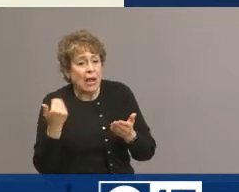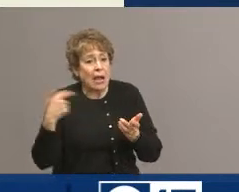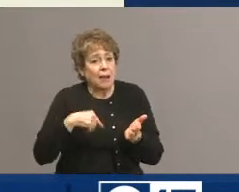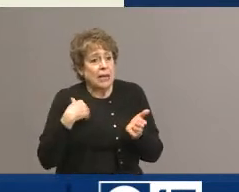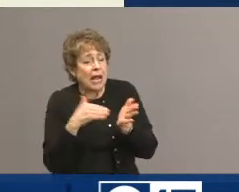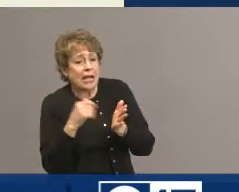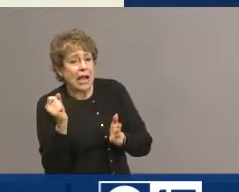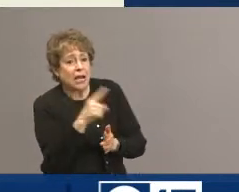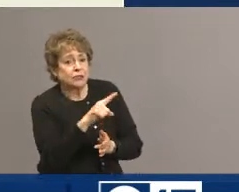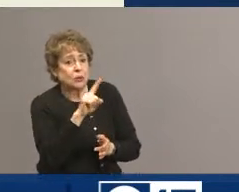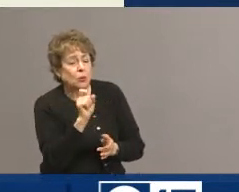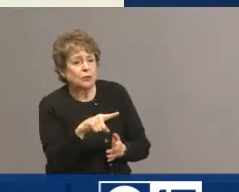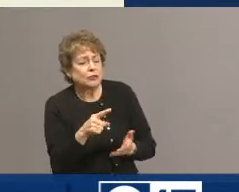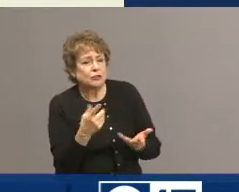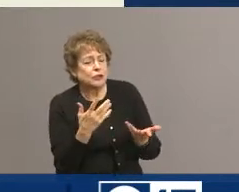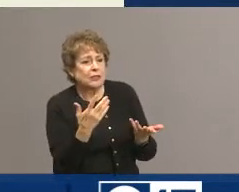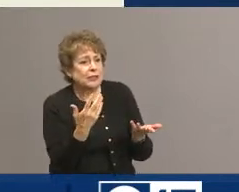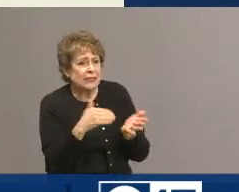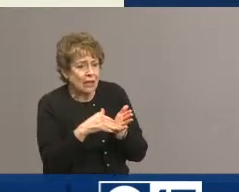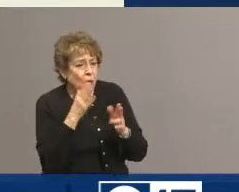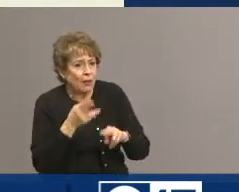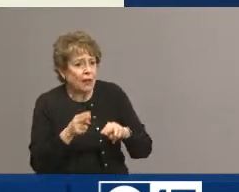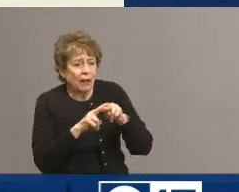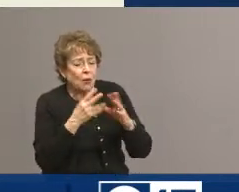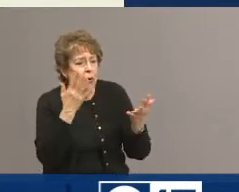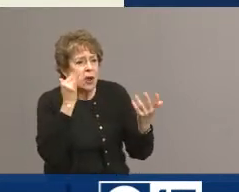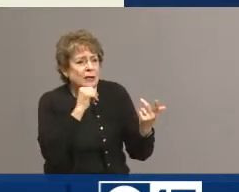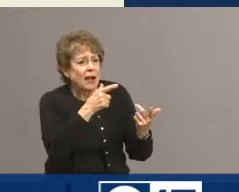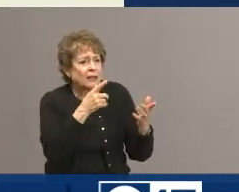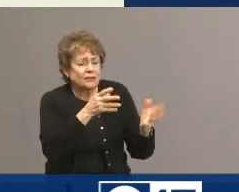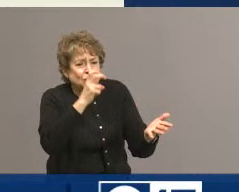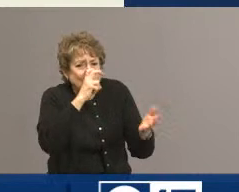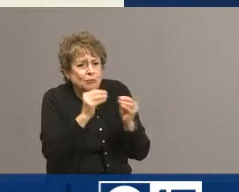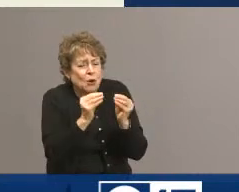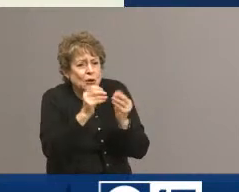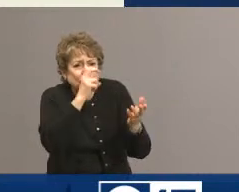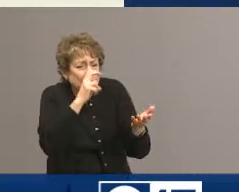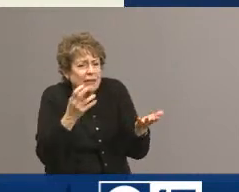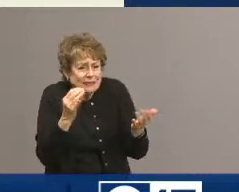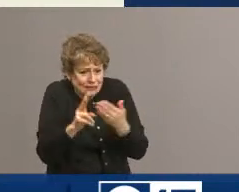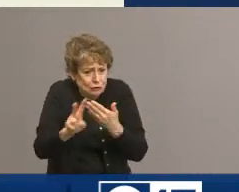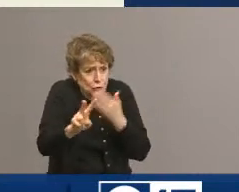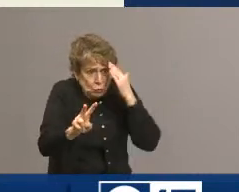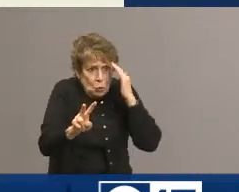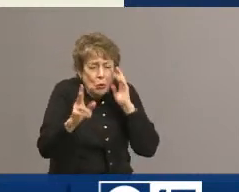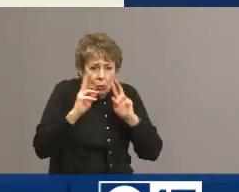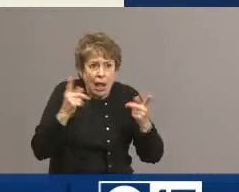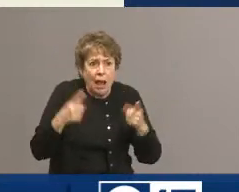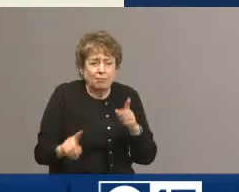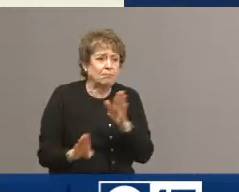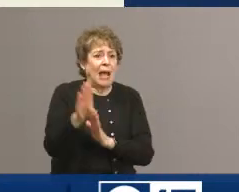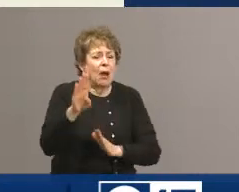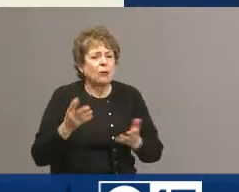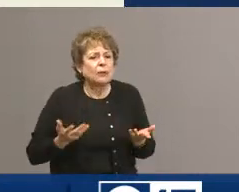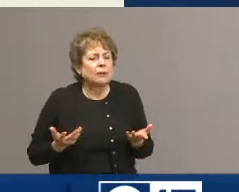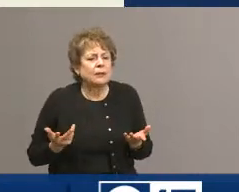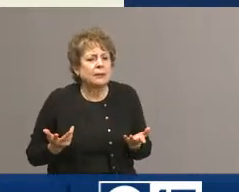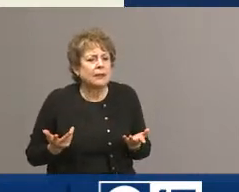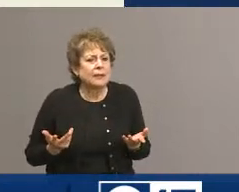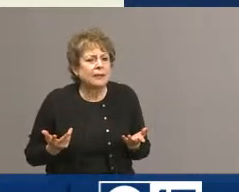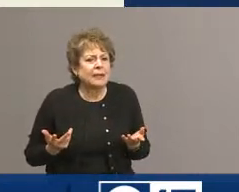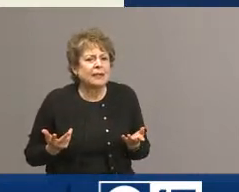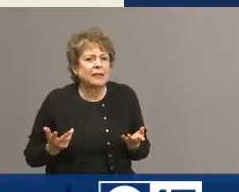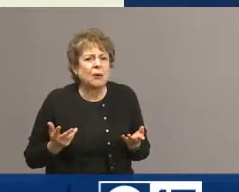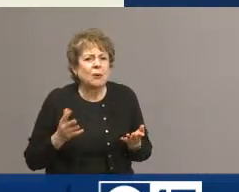June? Why not implement a stay-at-home policy right now? Because you and I could go up to Prescott this weekend, and God bless the people of